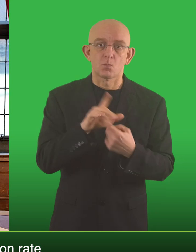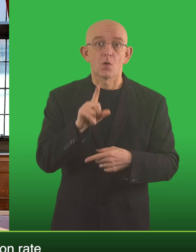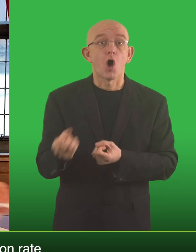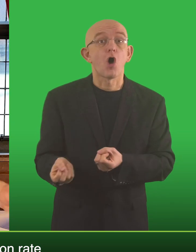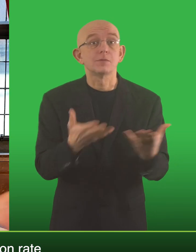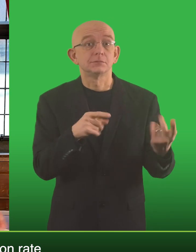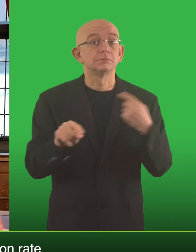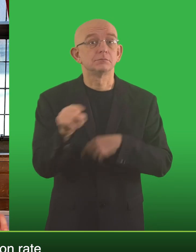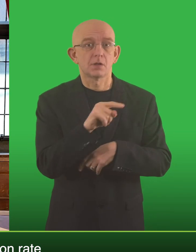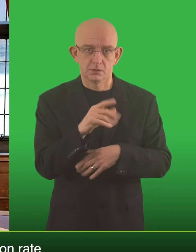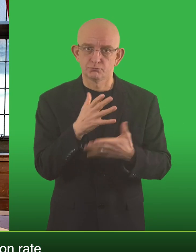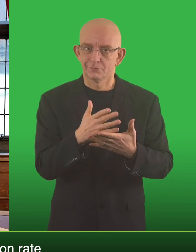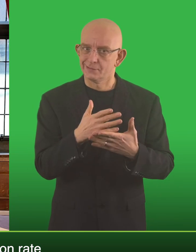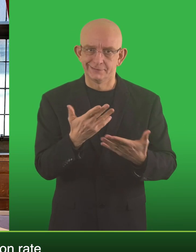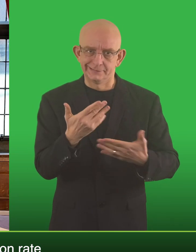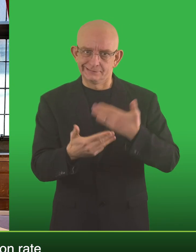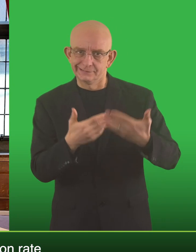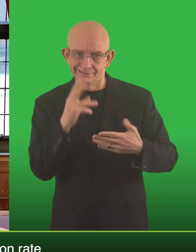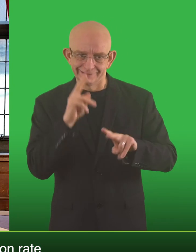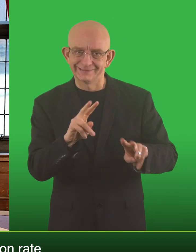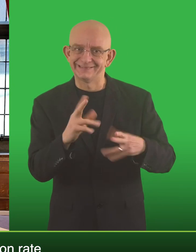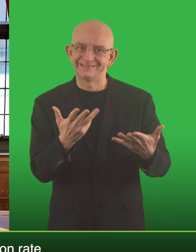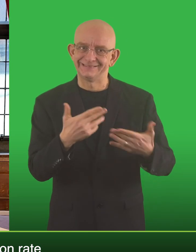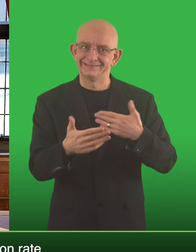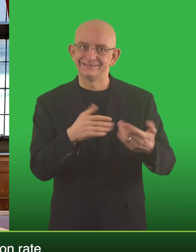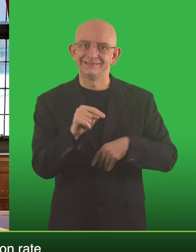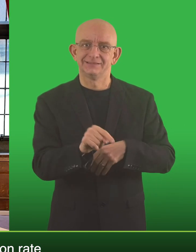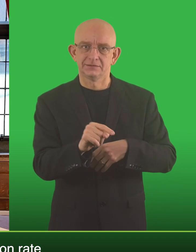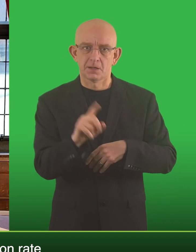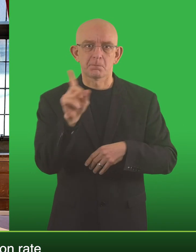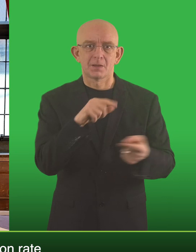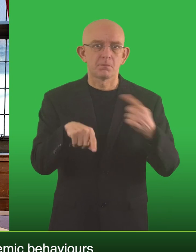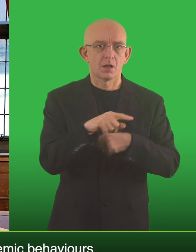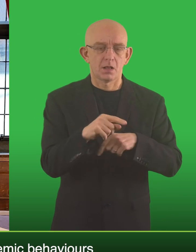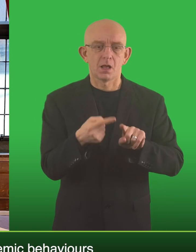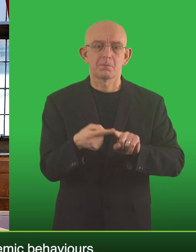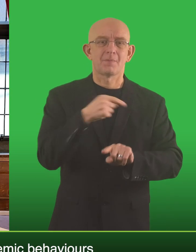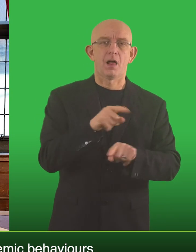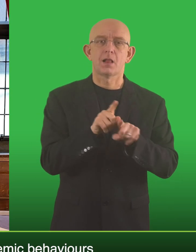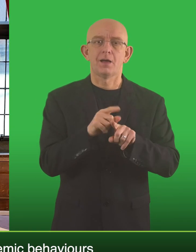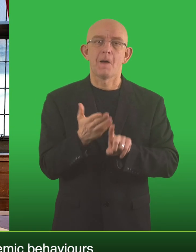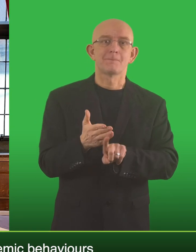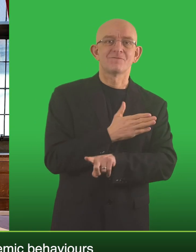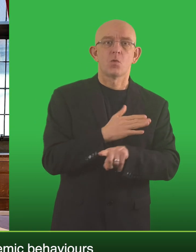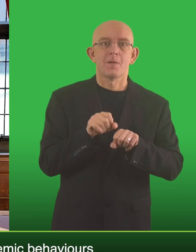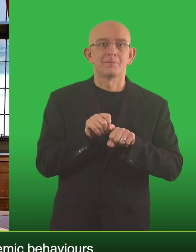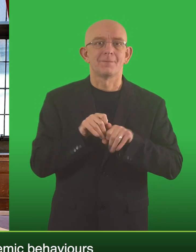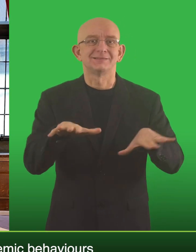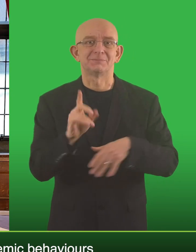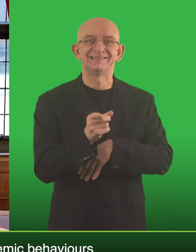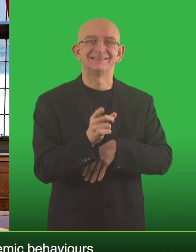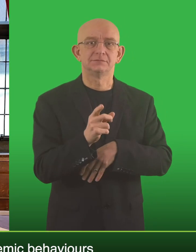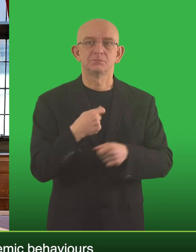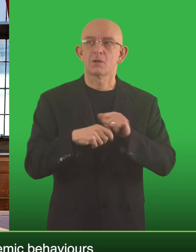importantly hospitalisation rates. So that will definitely be a thing out to the future. People are getting back to pre-pandemic